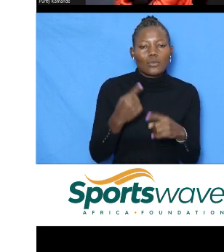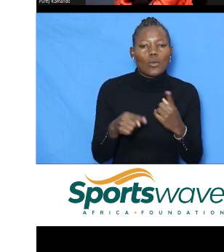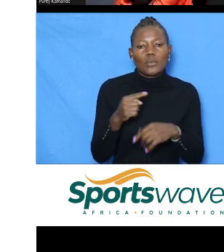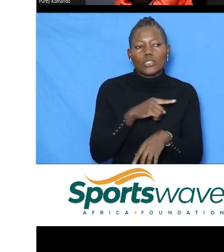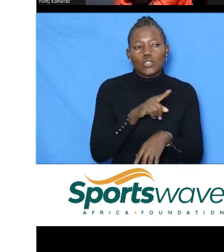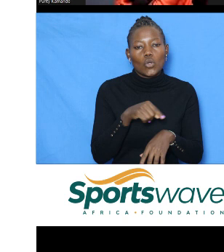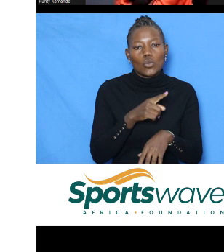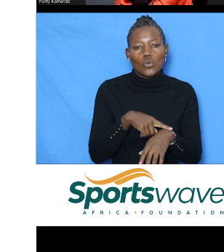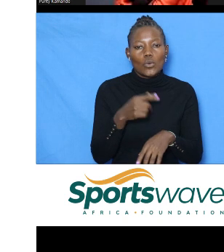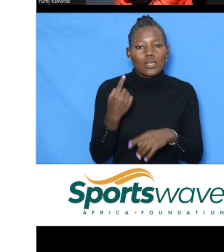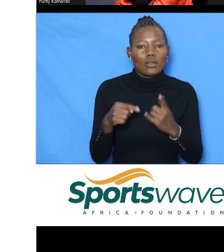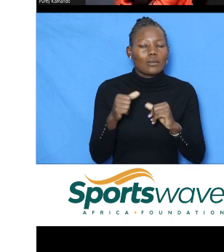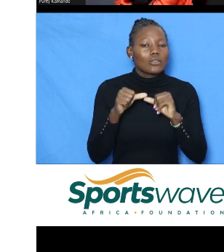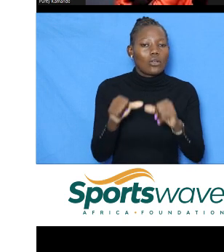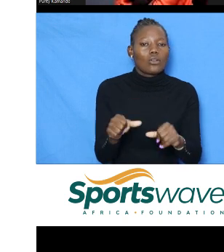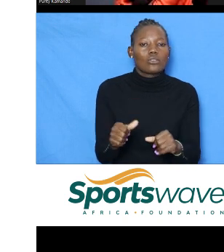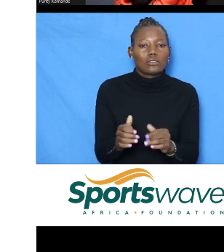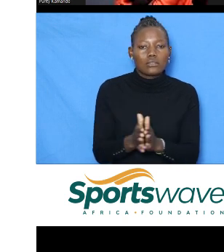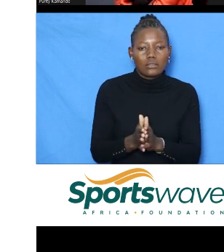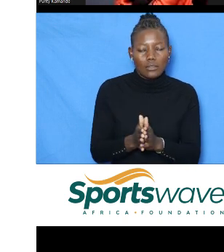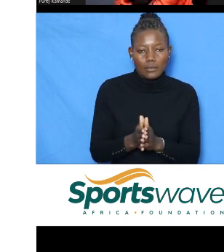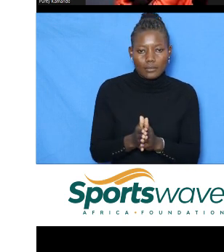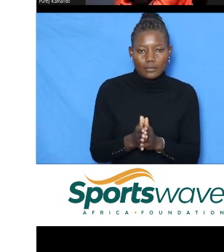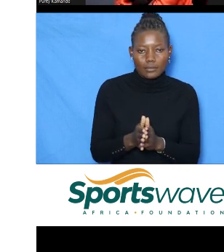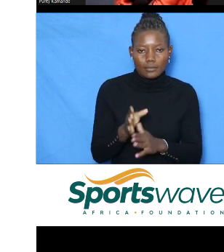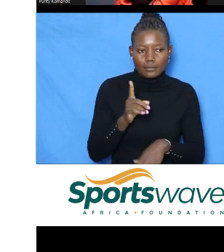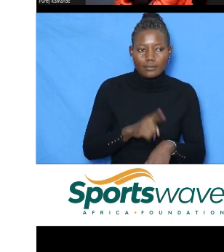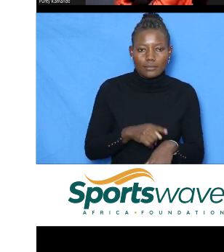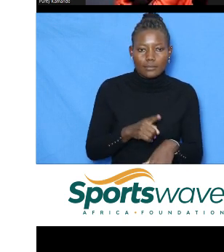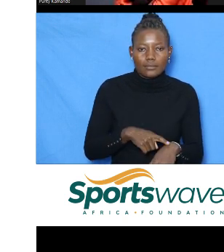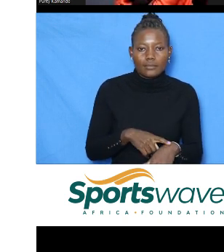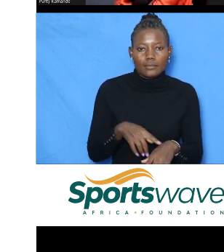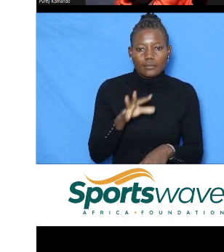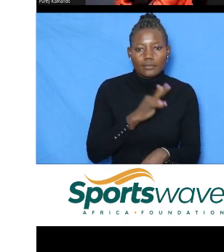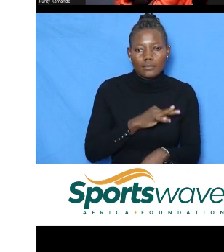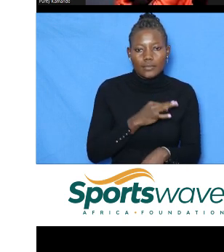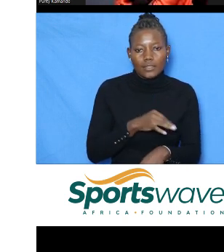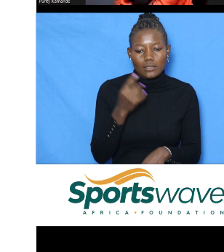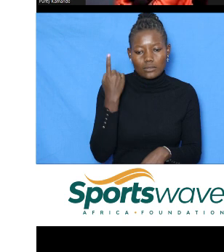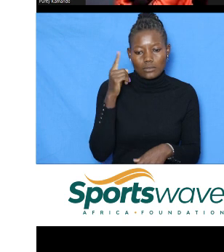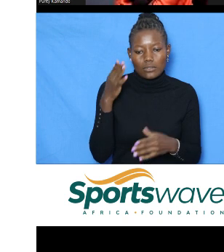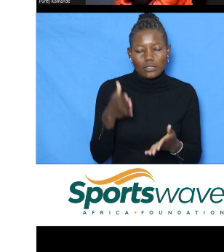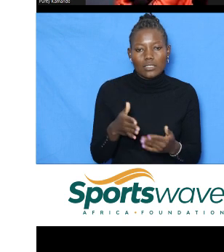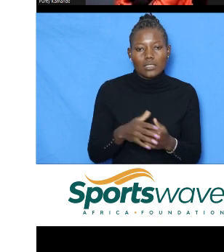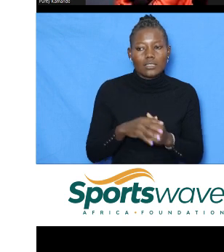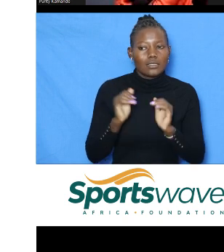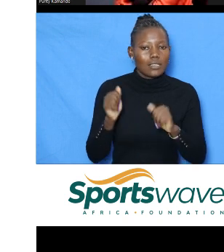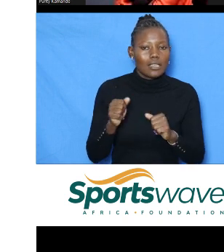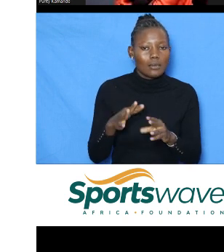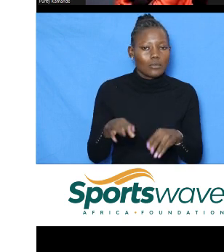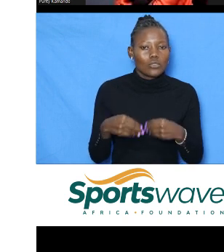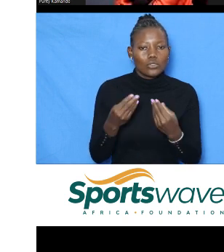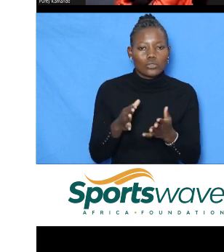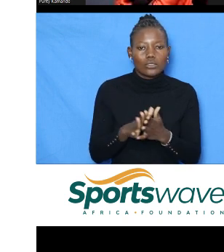a game is actively going on. So timing for this, or the benefits of this, is that it's able to